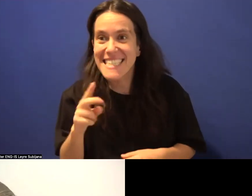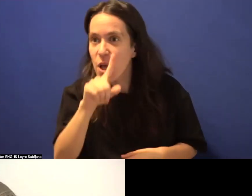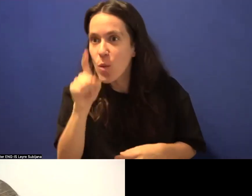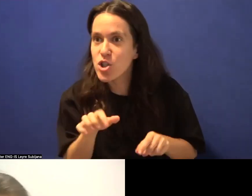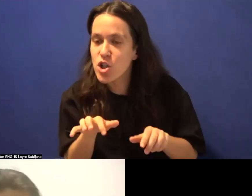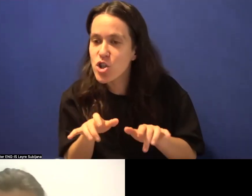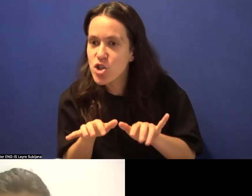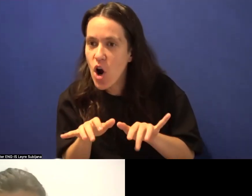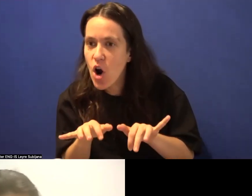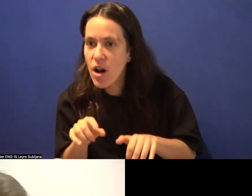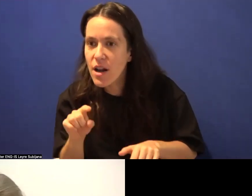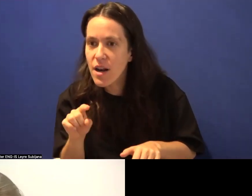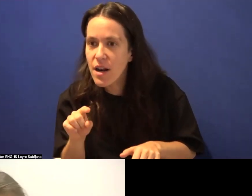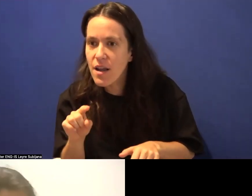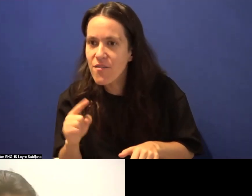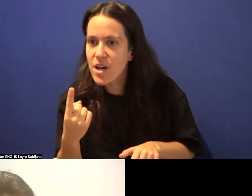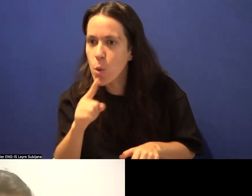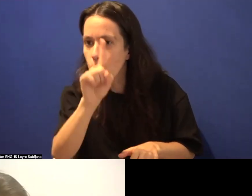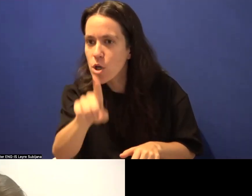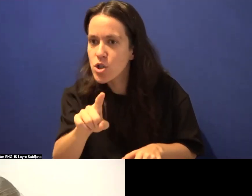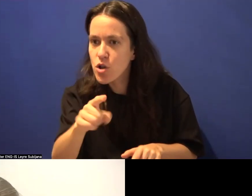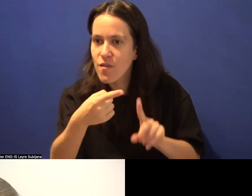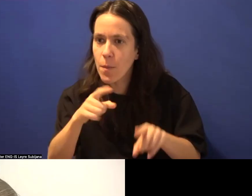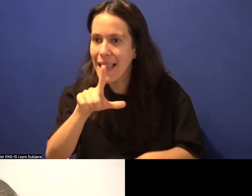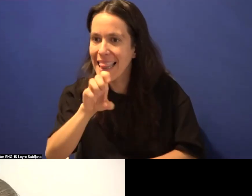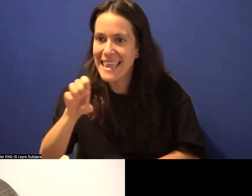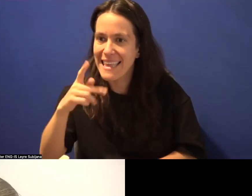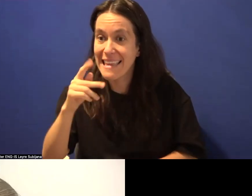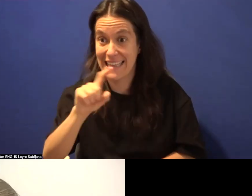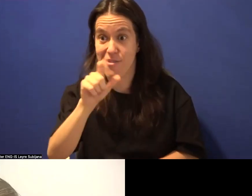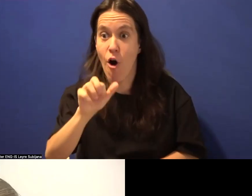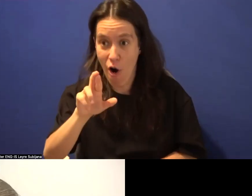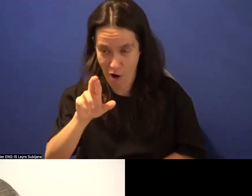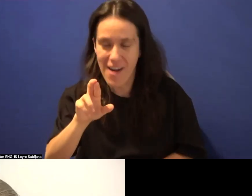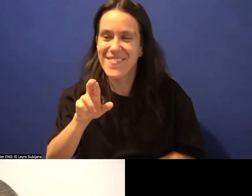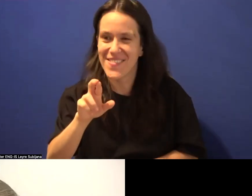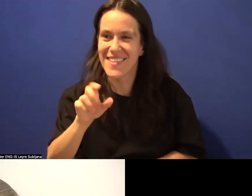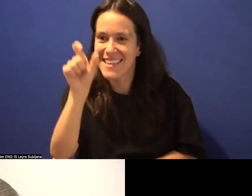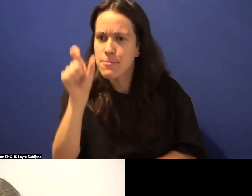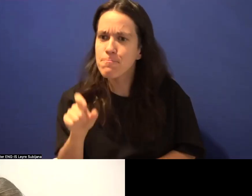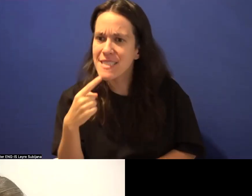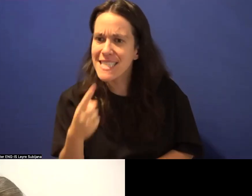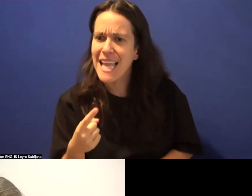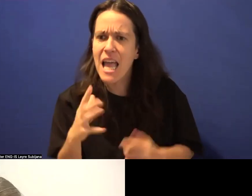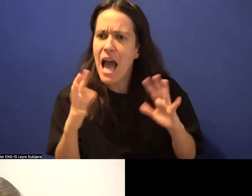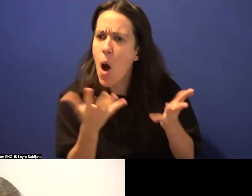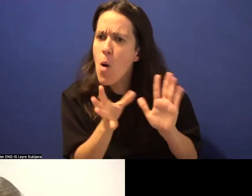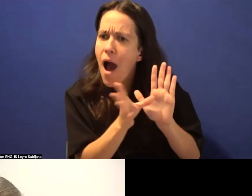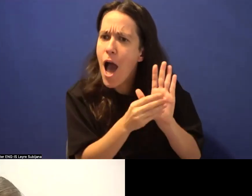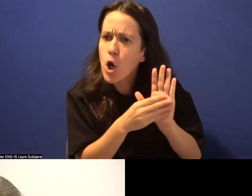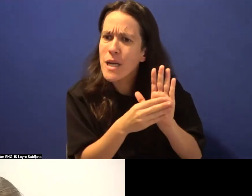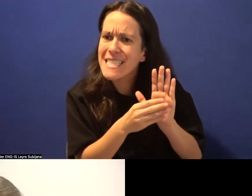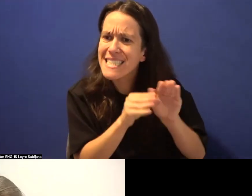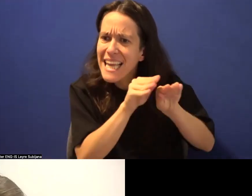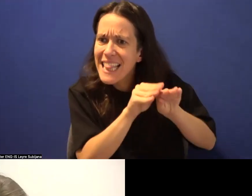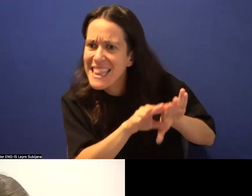from Likesar, who used to be the speaker in our seminar as well. The question is, how is iconicity distributed